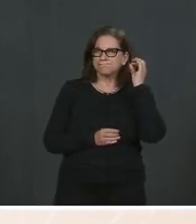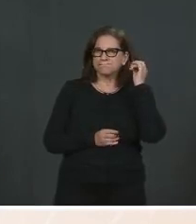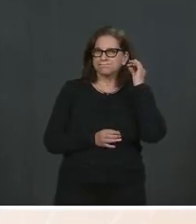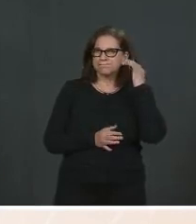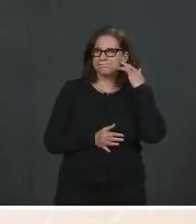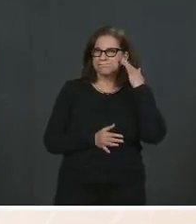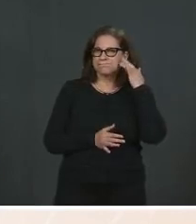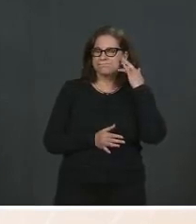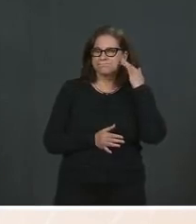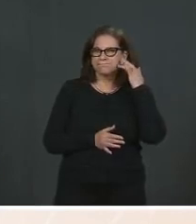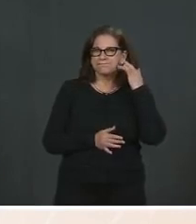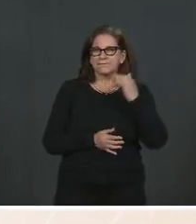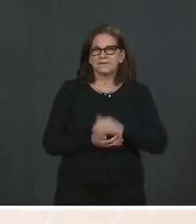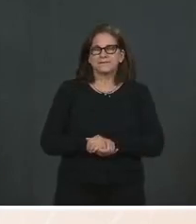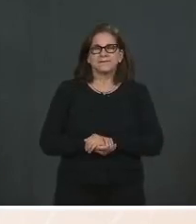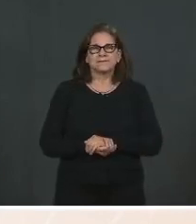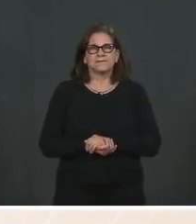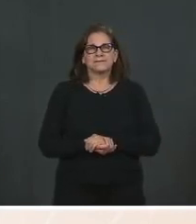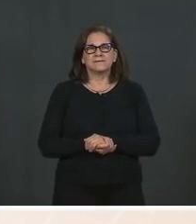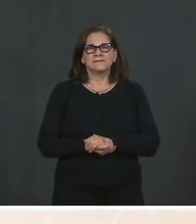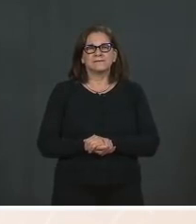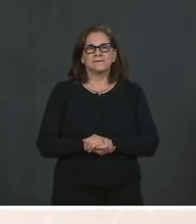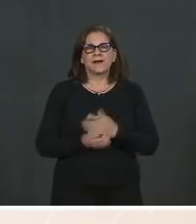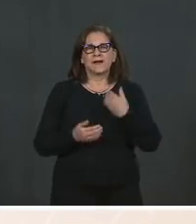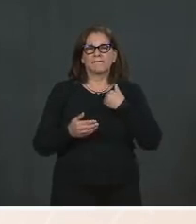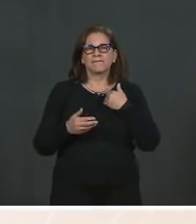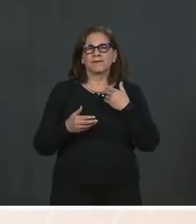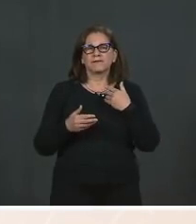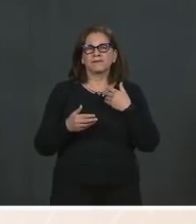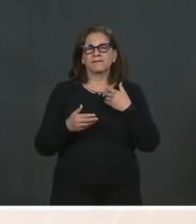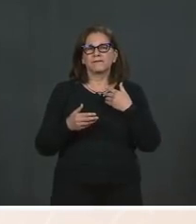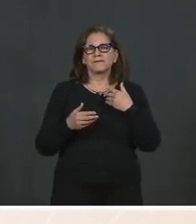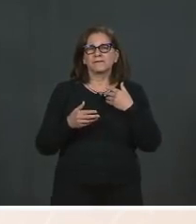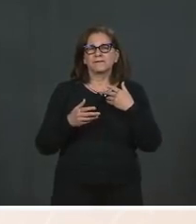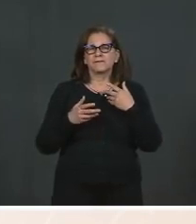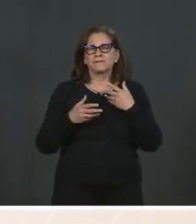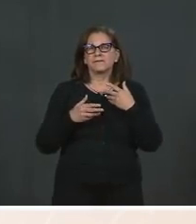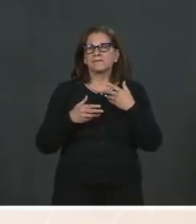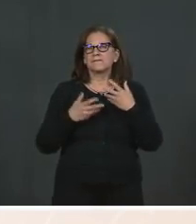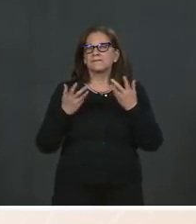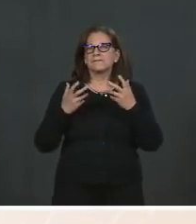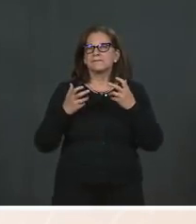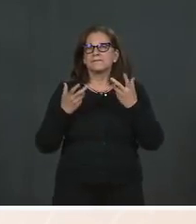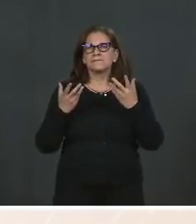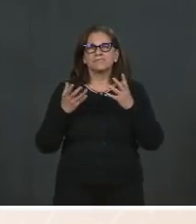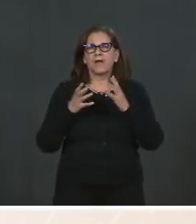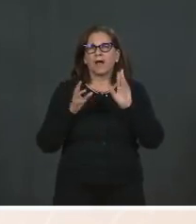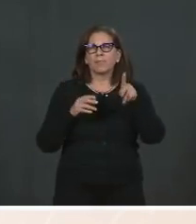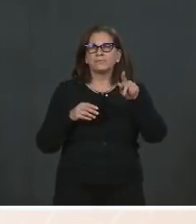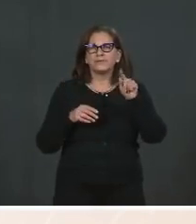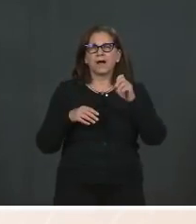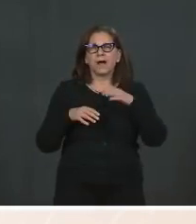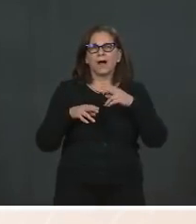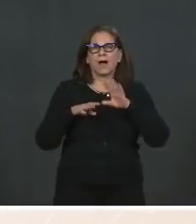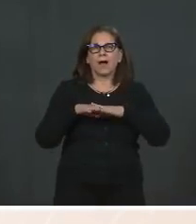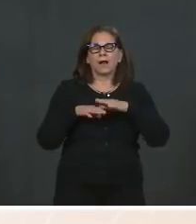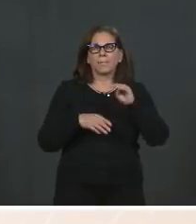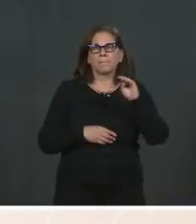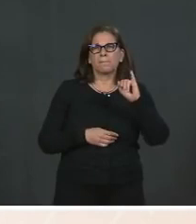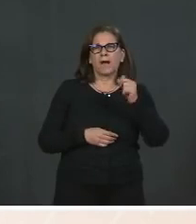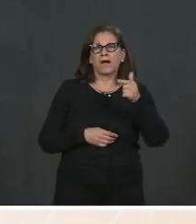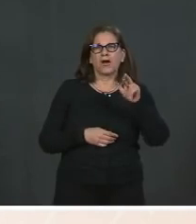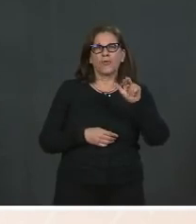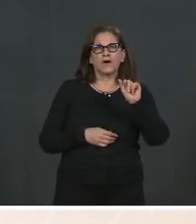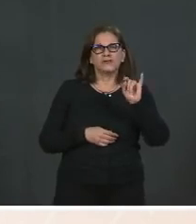root causes of mass migration can you give us? Well, I think this was their first trip. We just announced an envoy as well